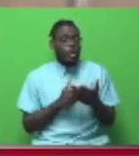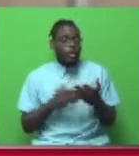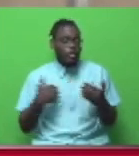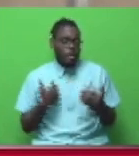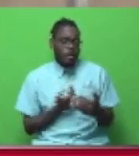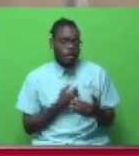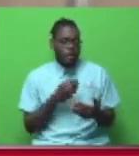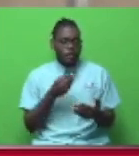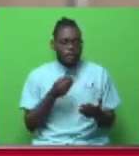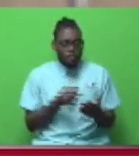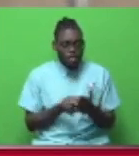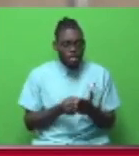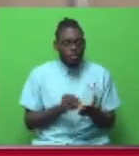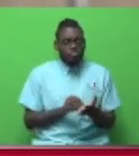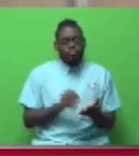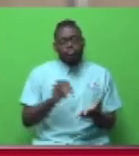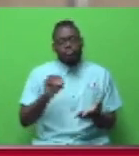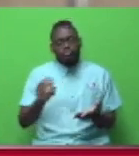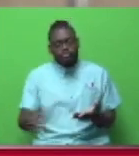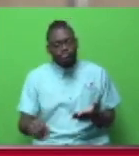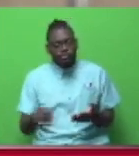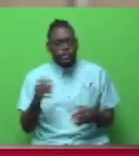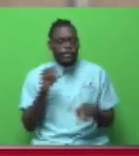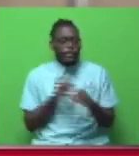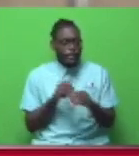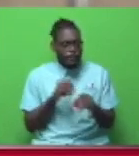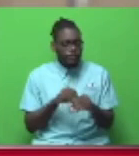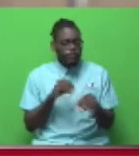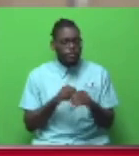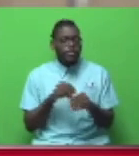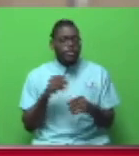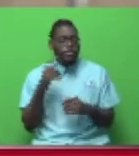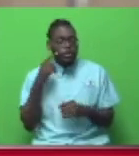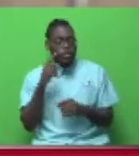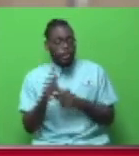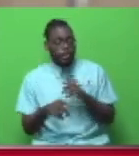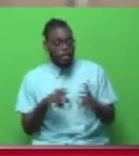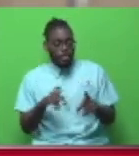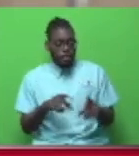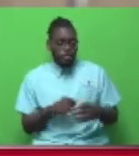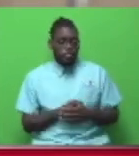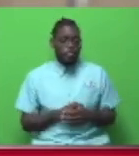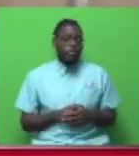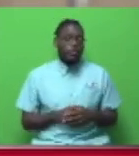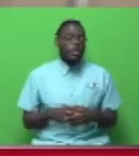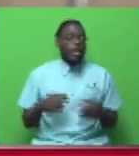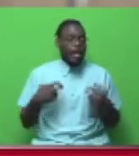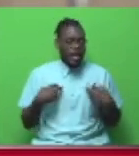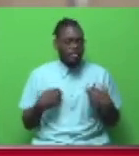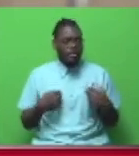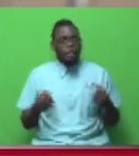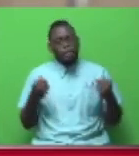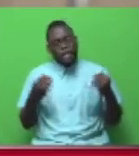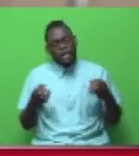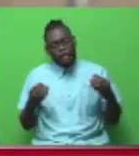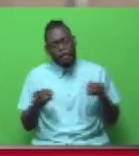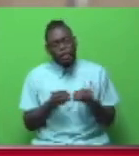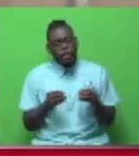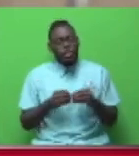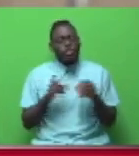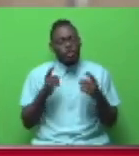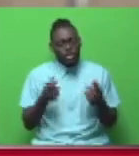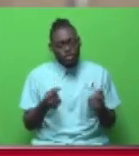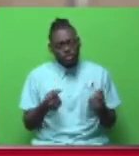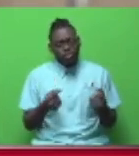investing in our people. We have been investing in our... Of course, there is a lot more to be done. I can also speak to